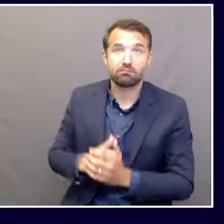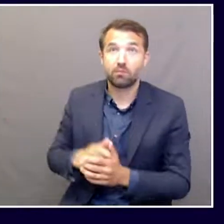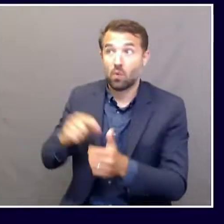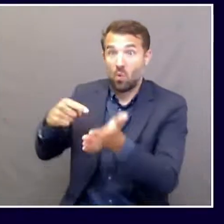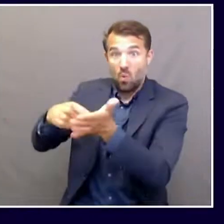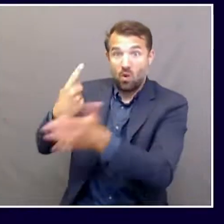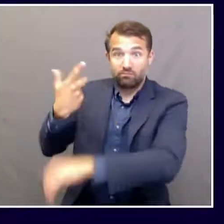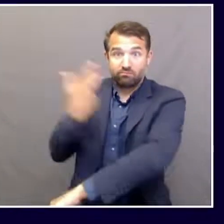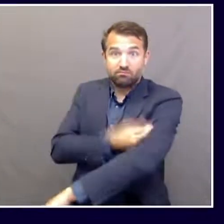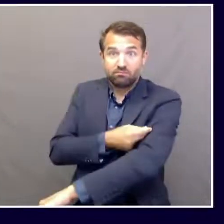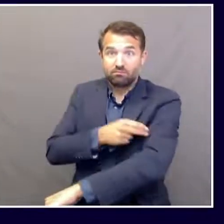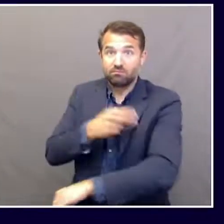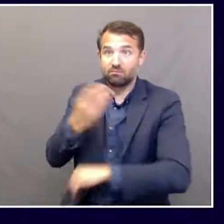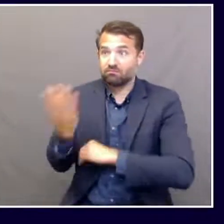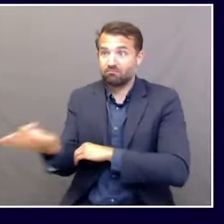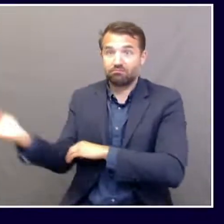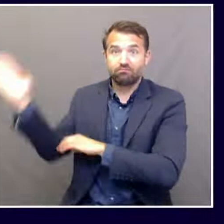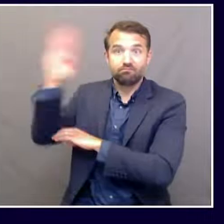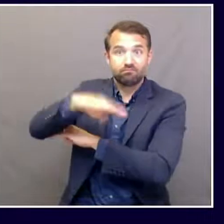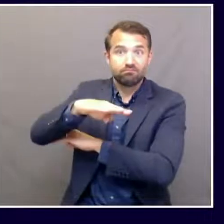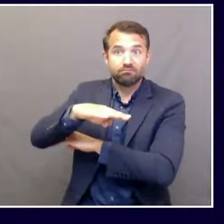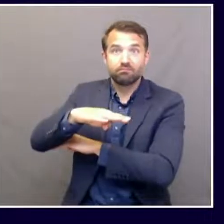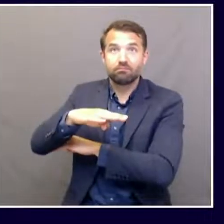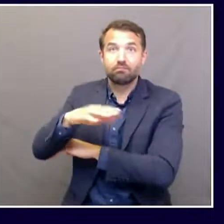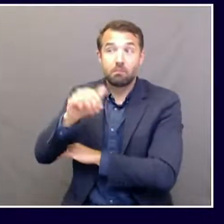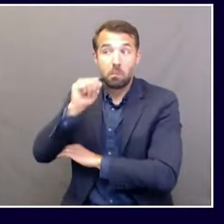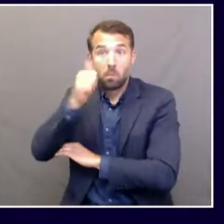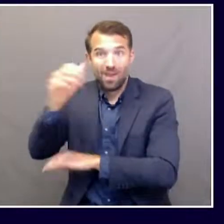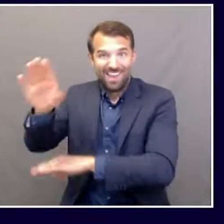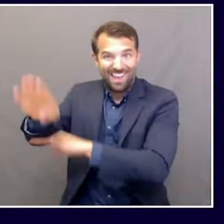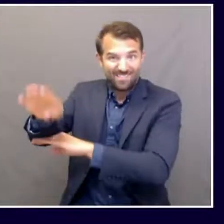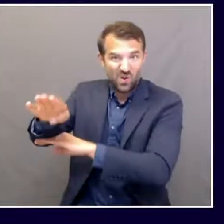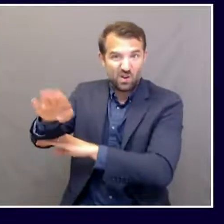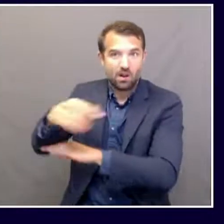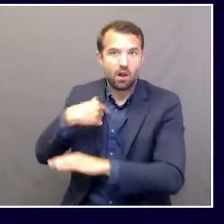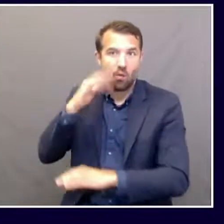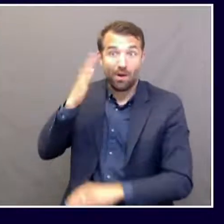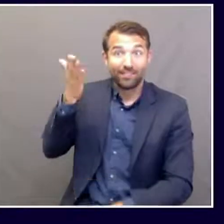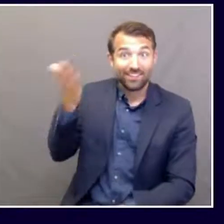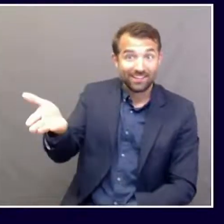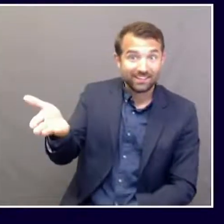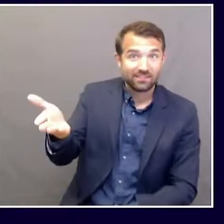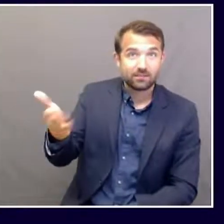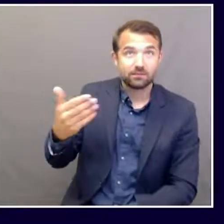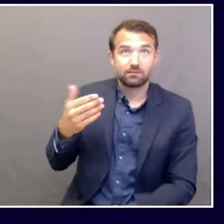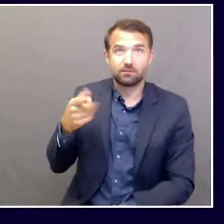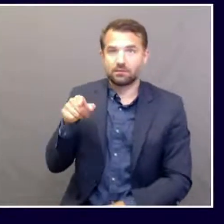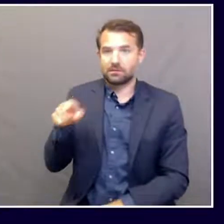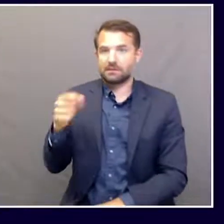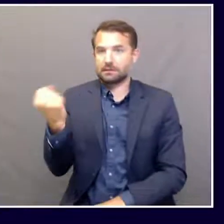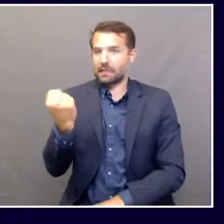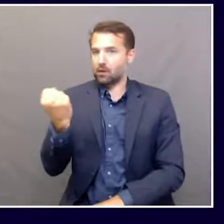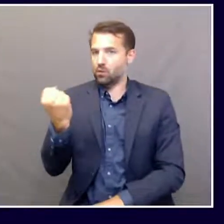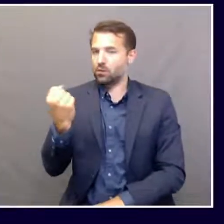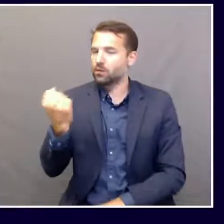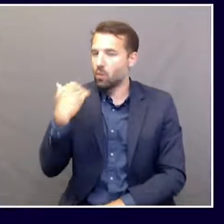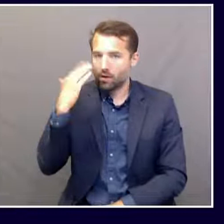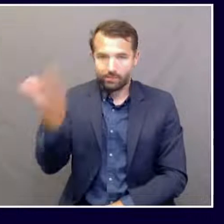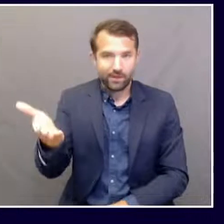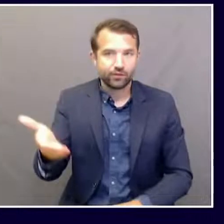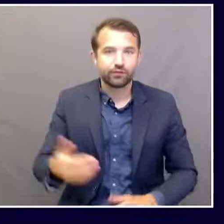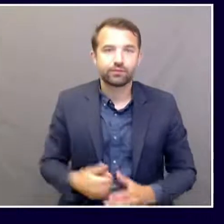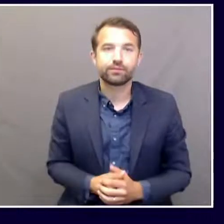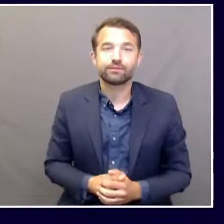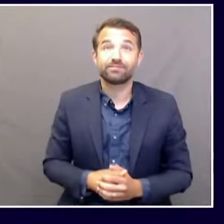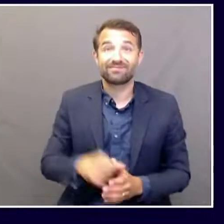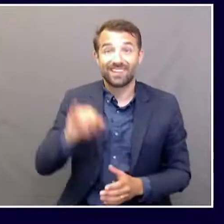to stop by tomorrow afternoon, as well as try to spend a chunk of Saturday there. So I'll be there. If you happen to stop by, say hello. I'll be